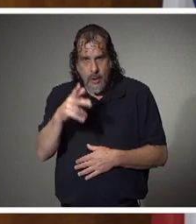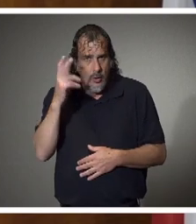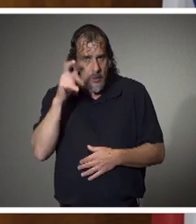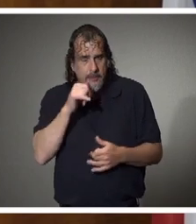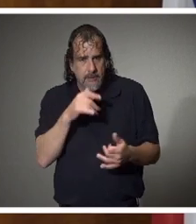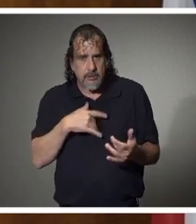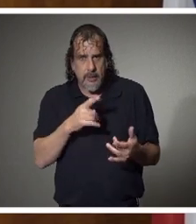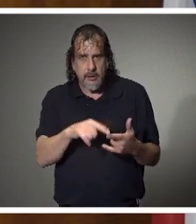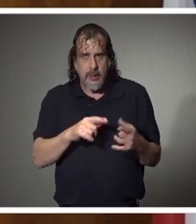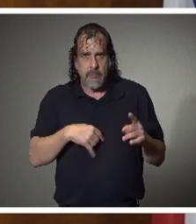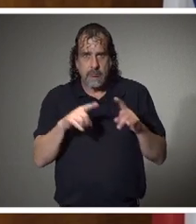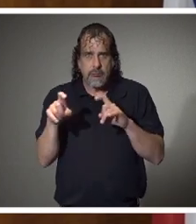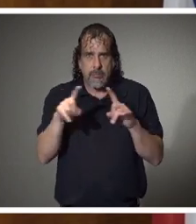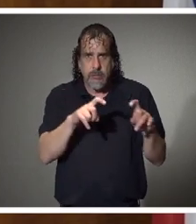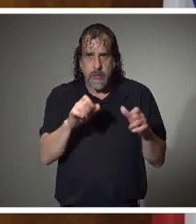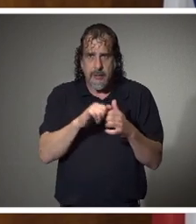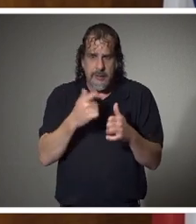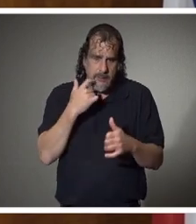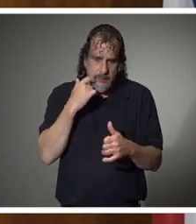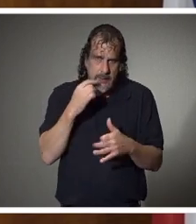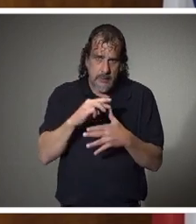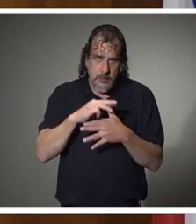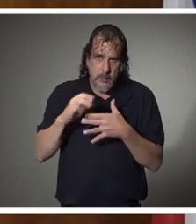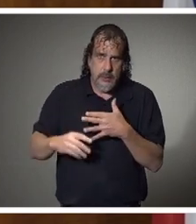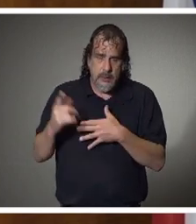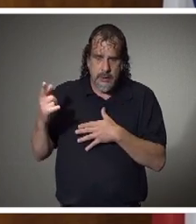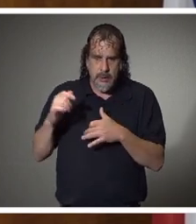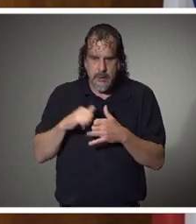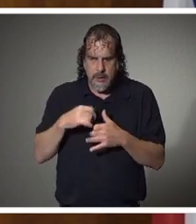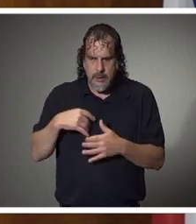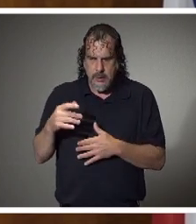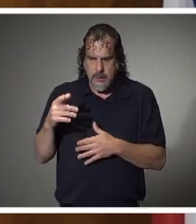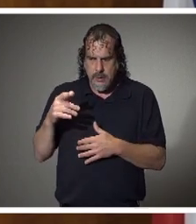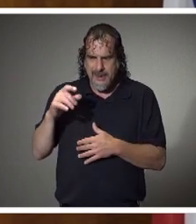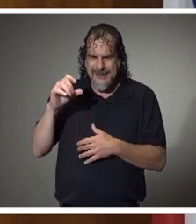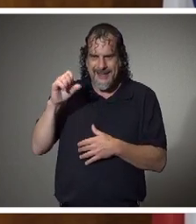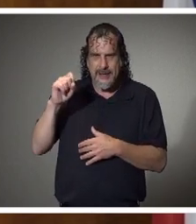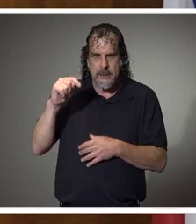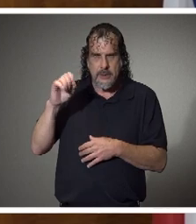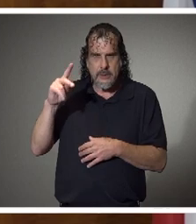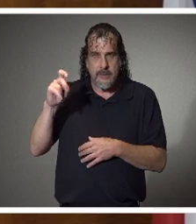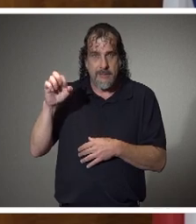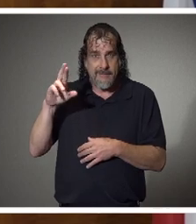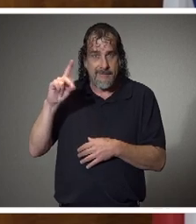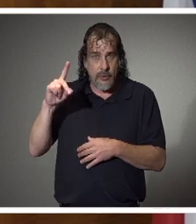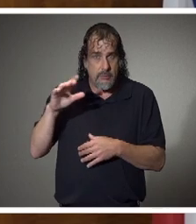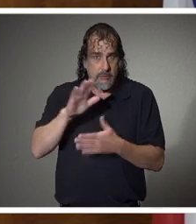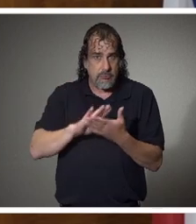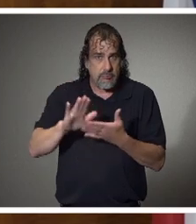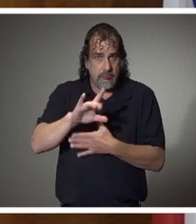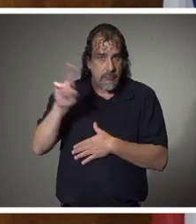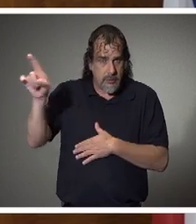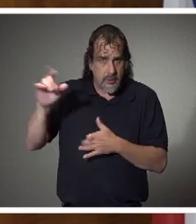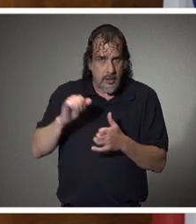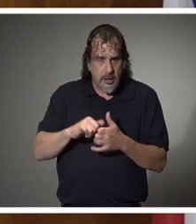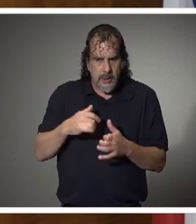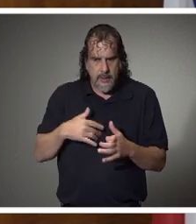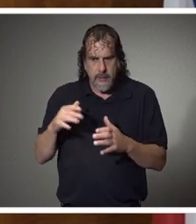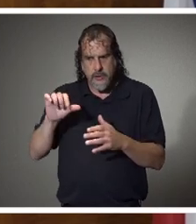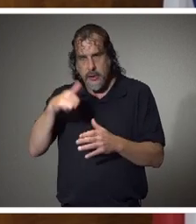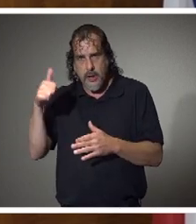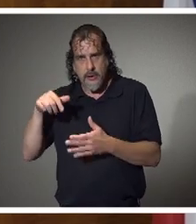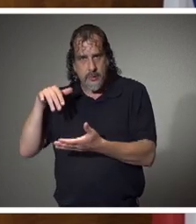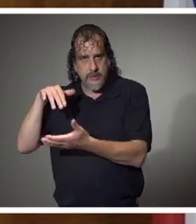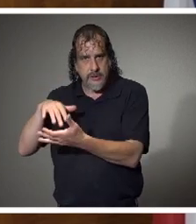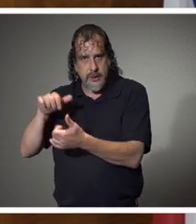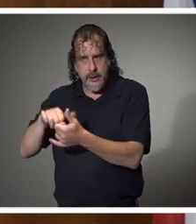was done over this past weekend or released by the professor at Stanford. There appears to have been a similar study done now